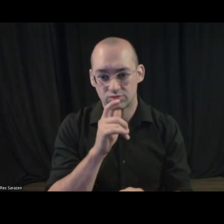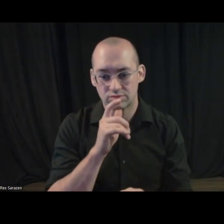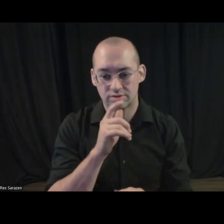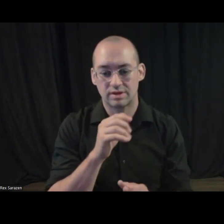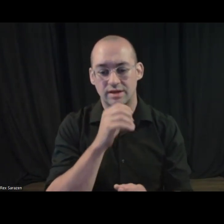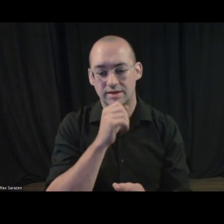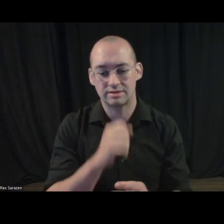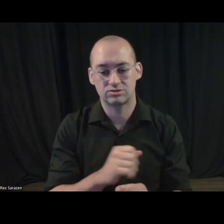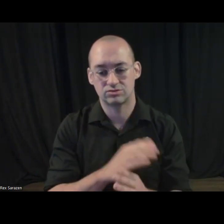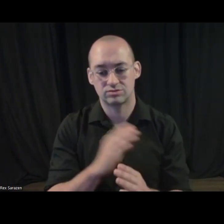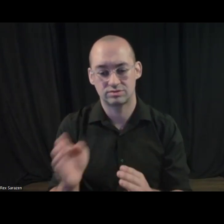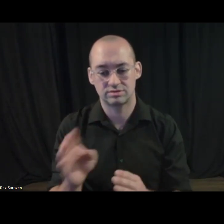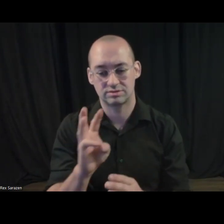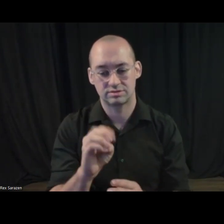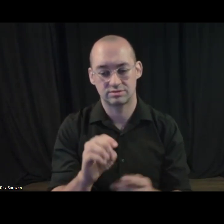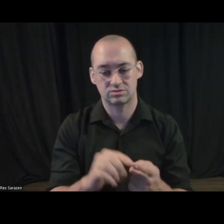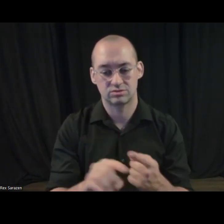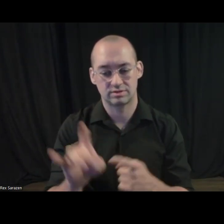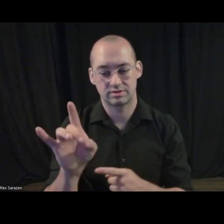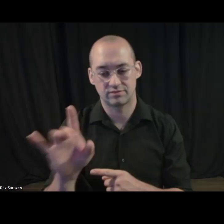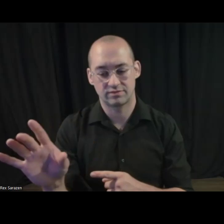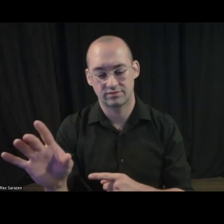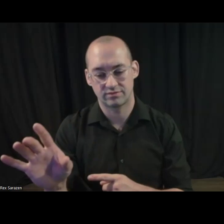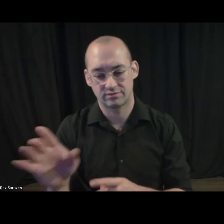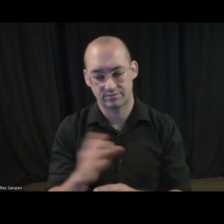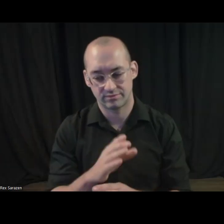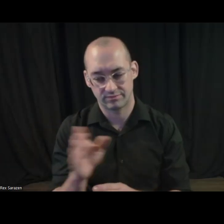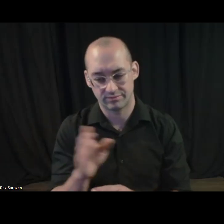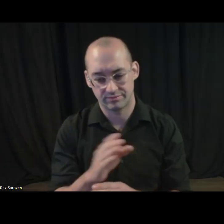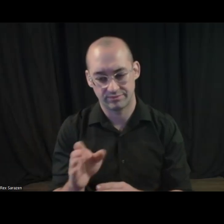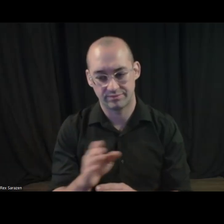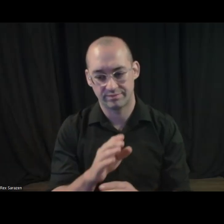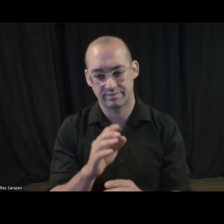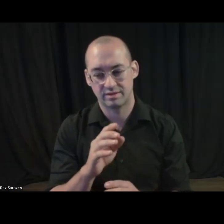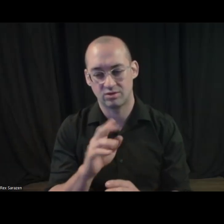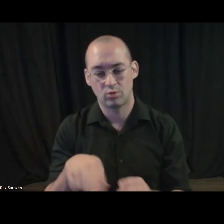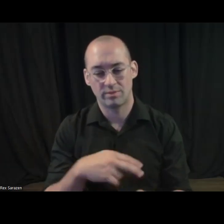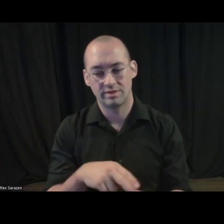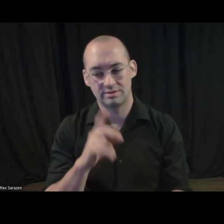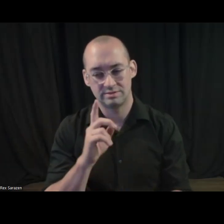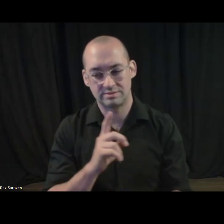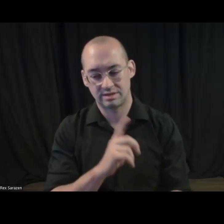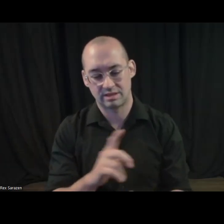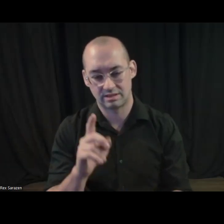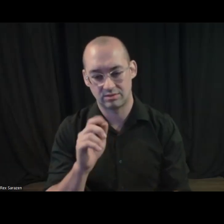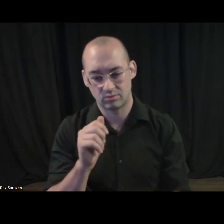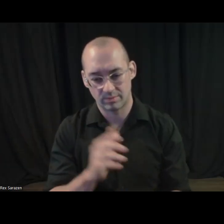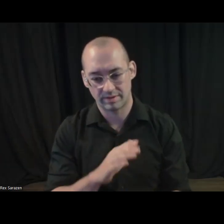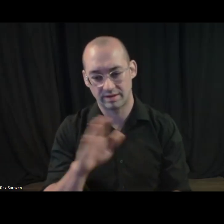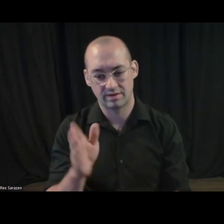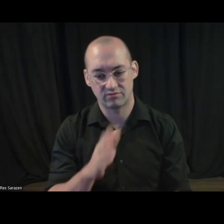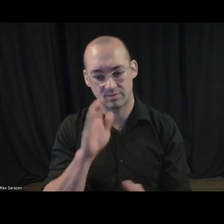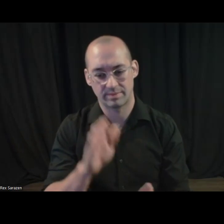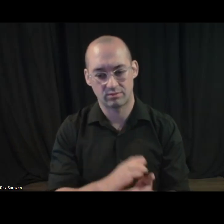range of 60 to 85. The individual is typically single, a single female, never married, divorced,